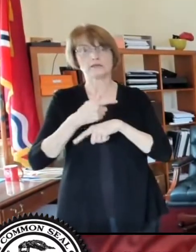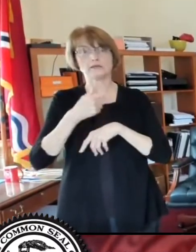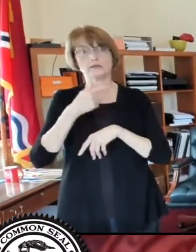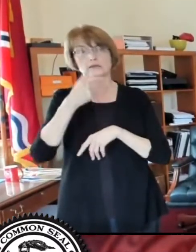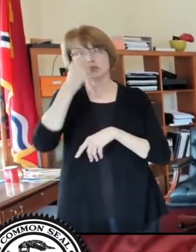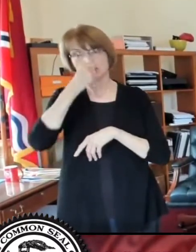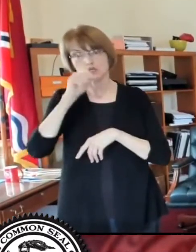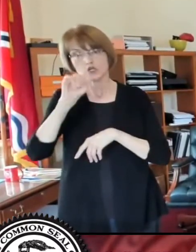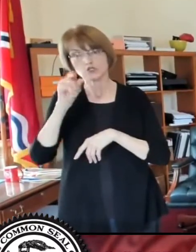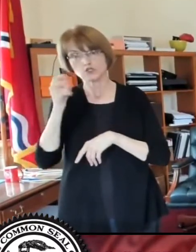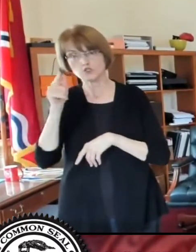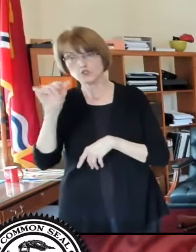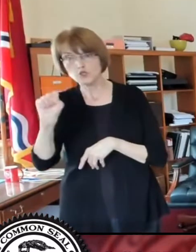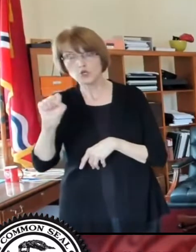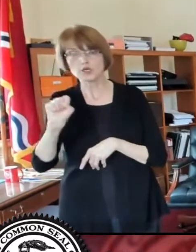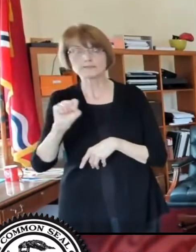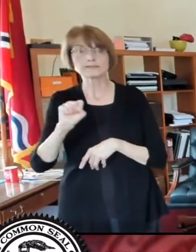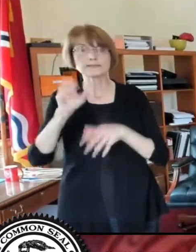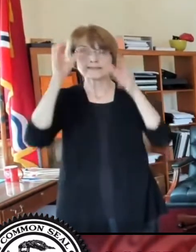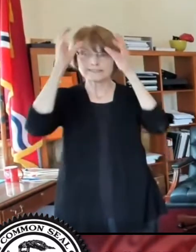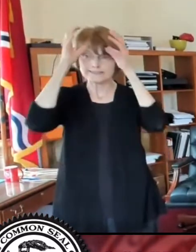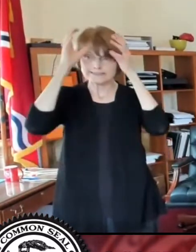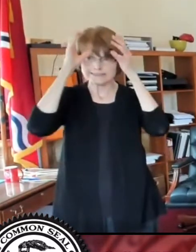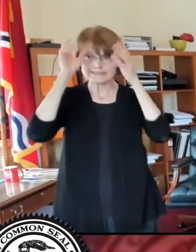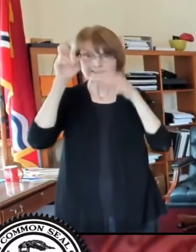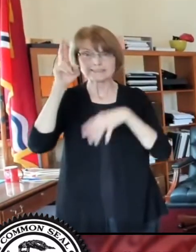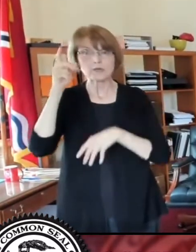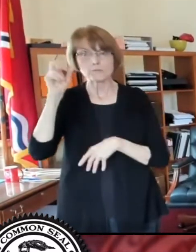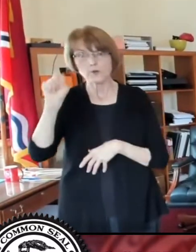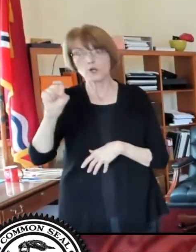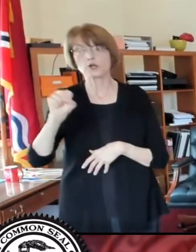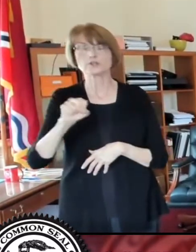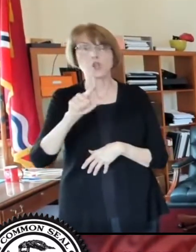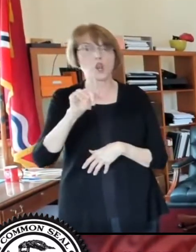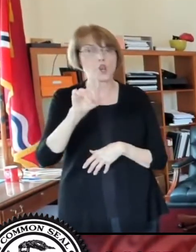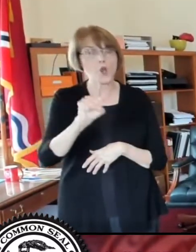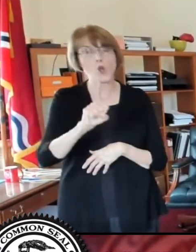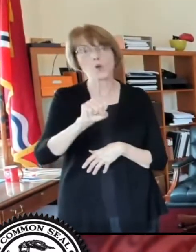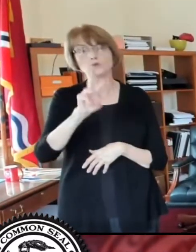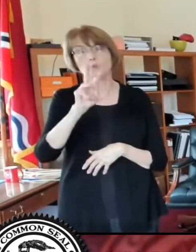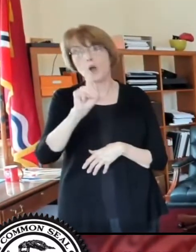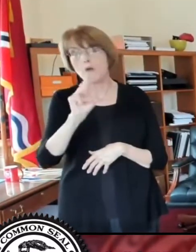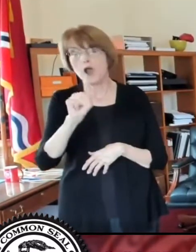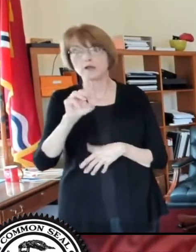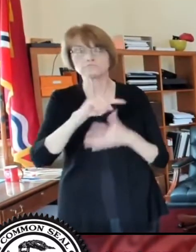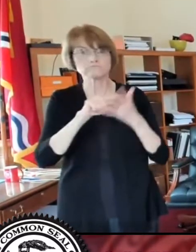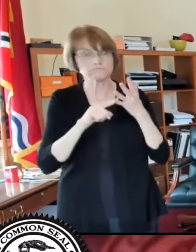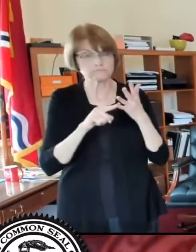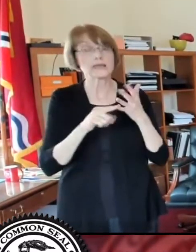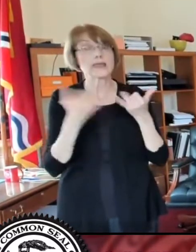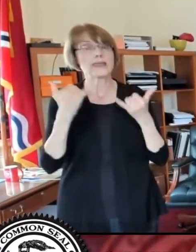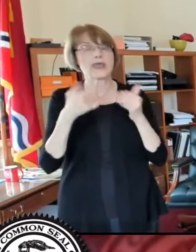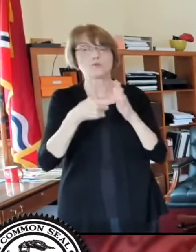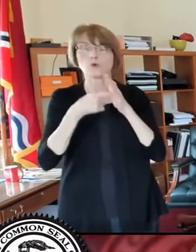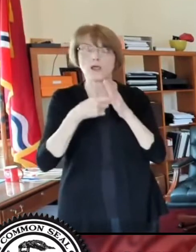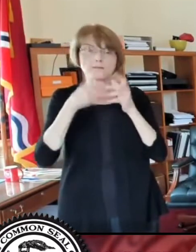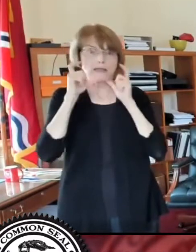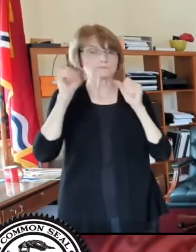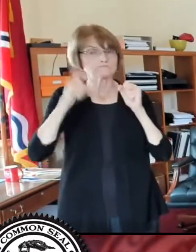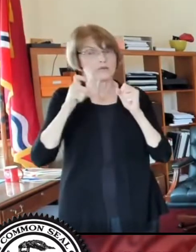Schnucks, Deerberg's, Lowe's, Walmart, a whole number of stores are requiring masks.